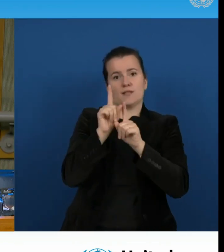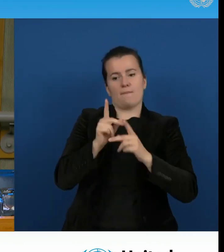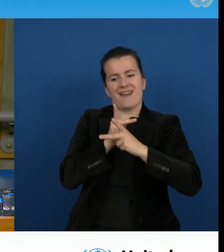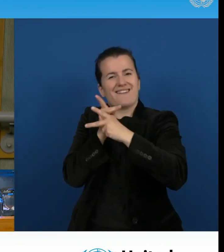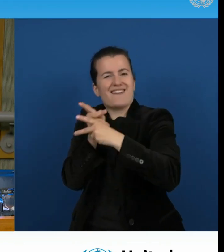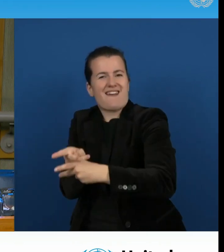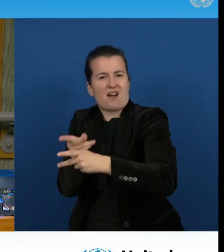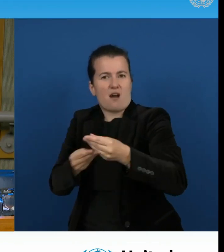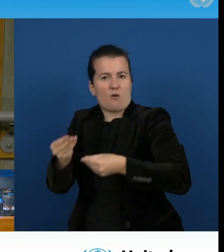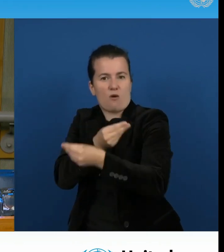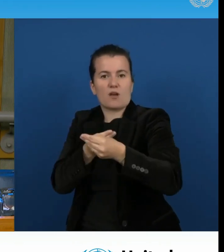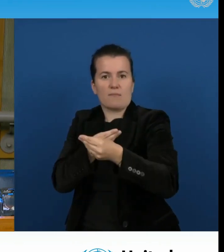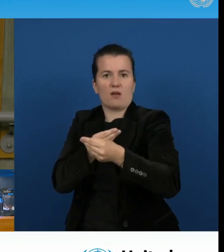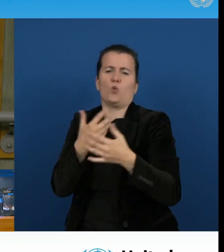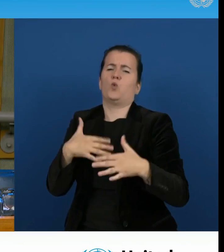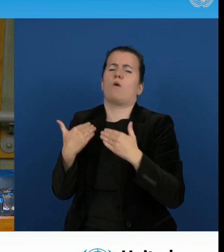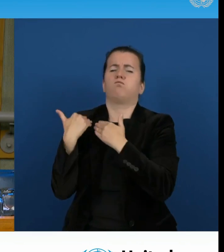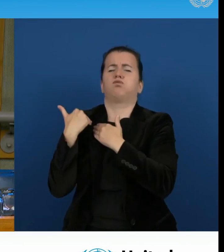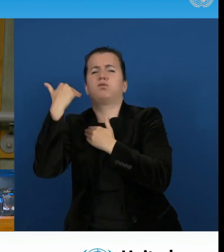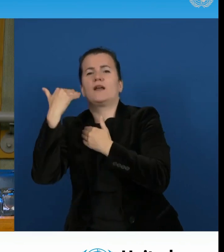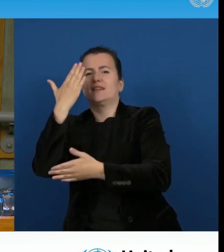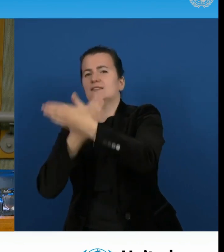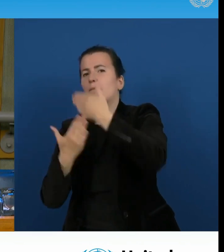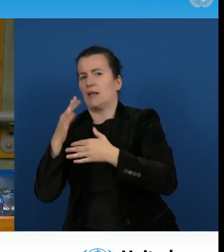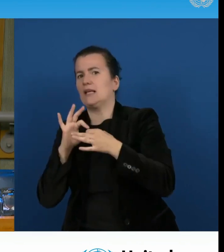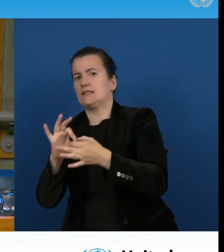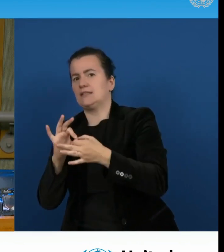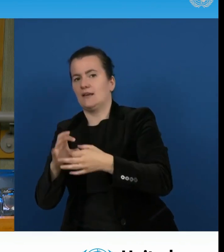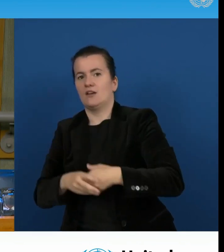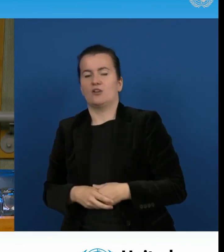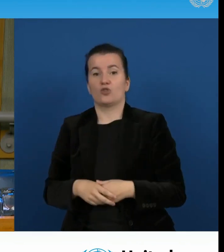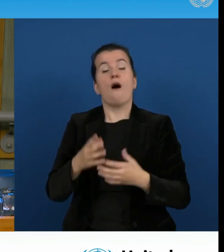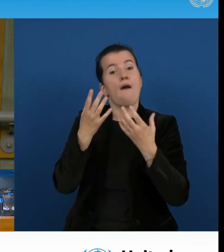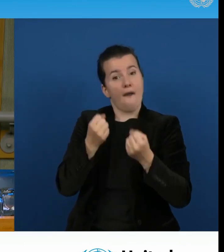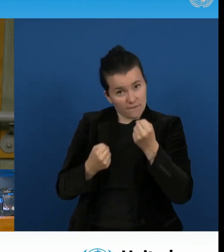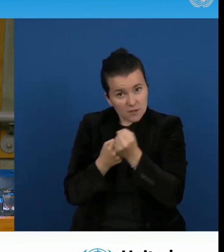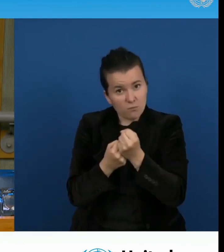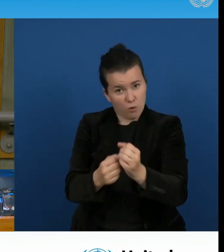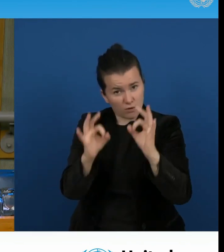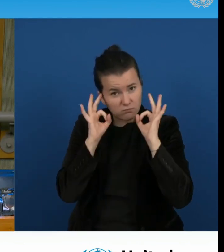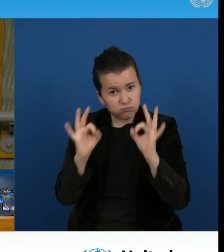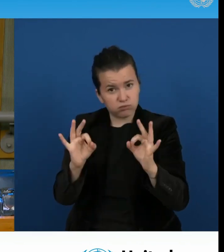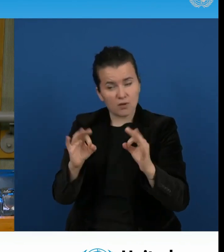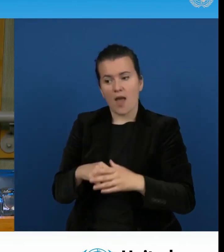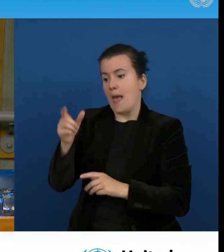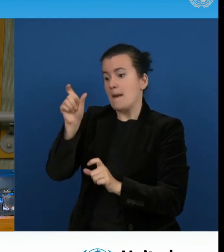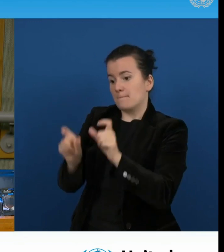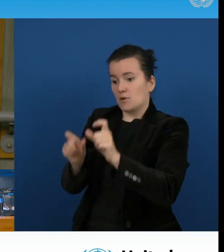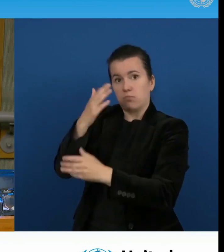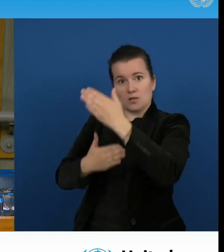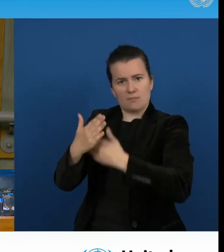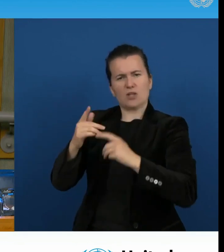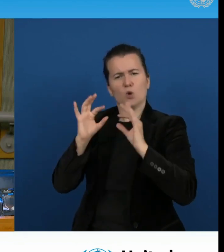disabilities who require personal support, having this support and having it provided in the way in which persons with disabilities require will make